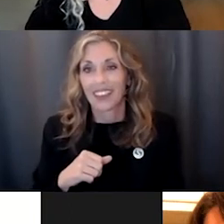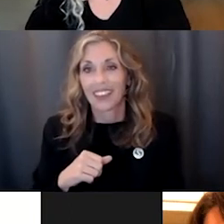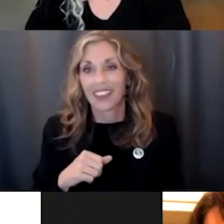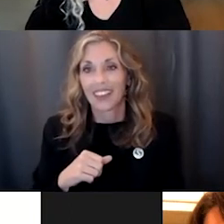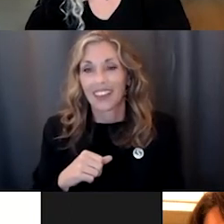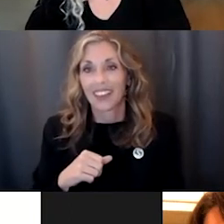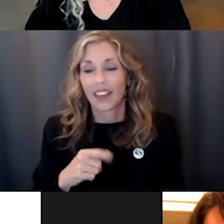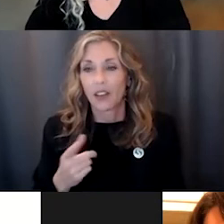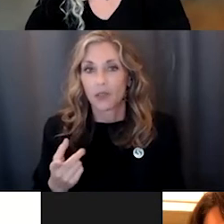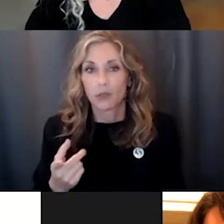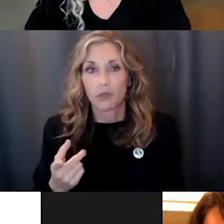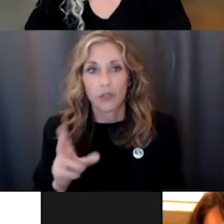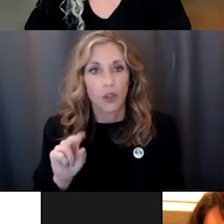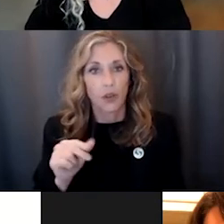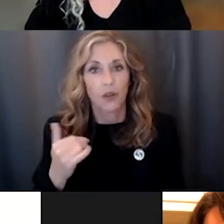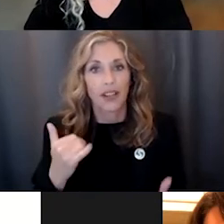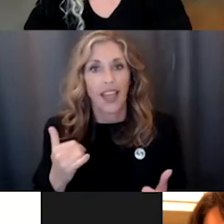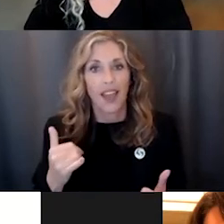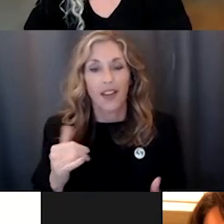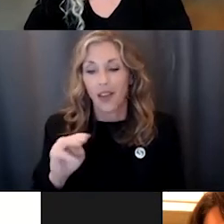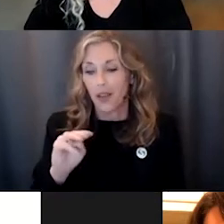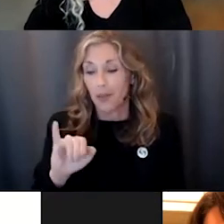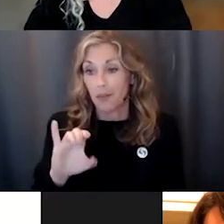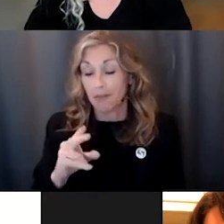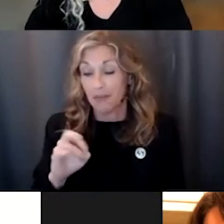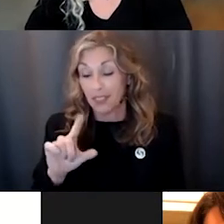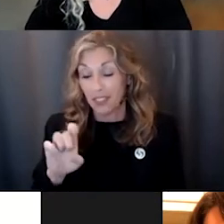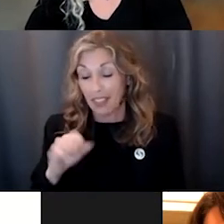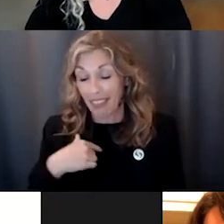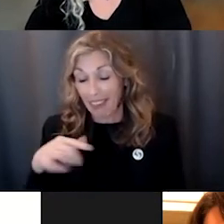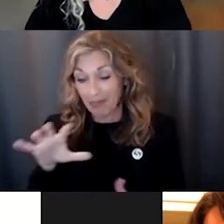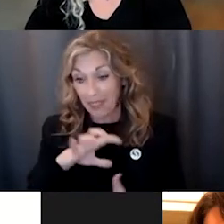I'm up to, sorry, Michelle. I'm totally getting confused here.